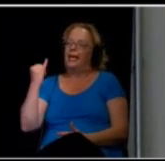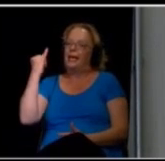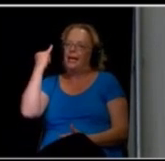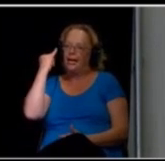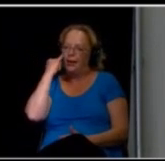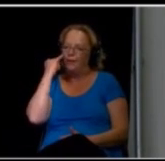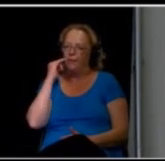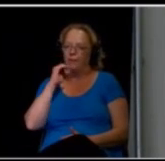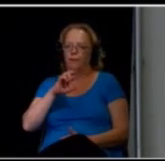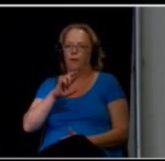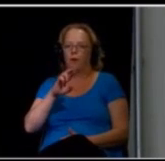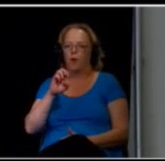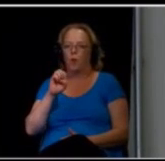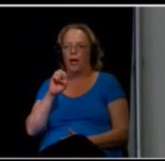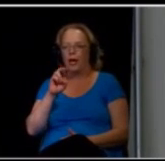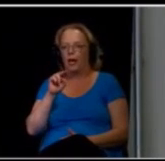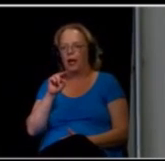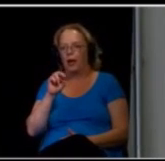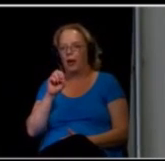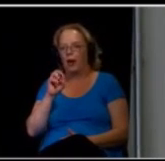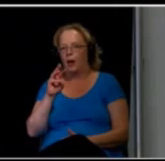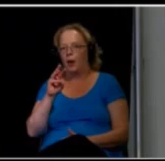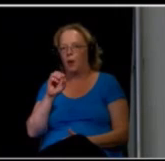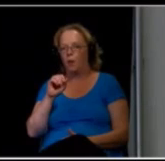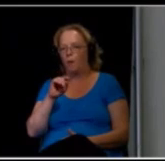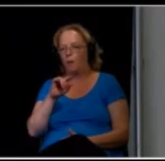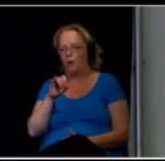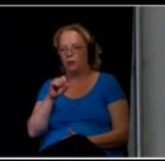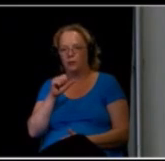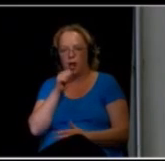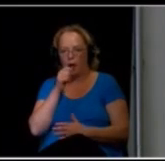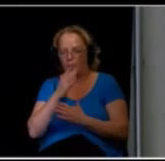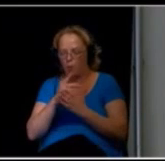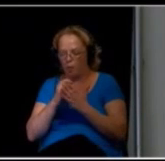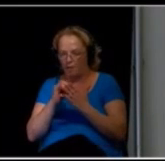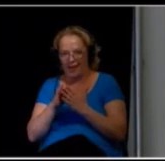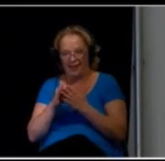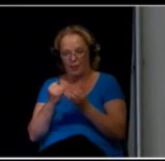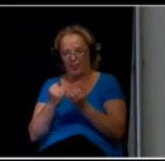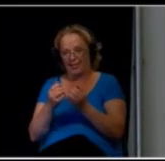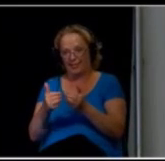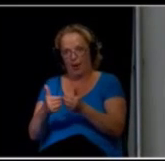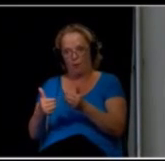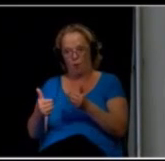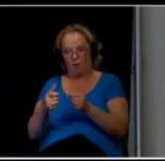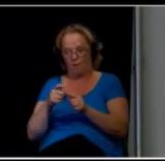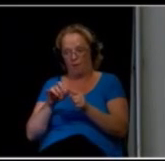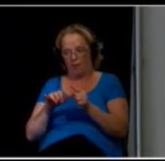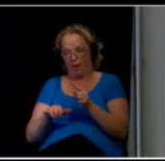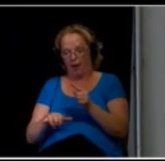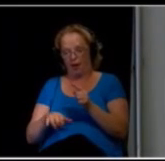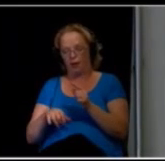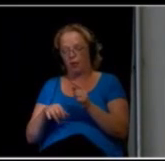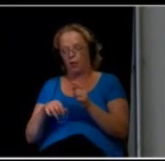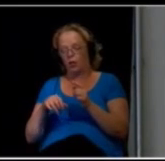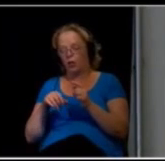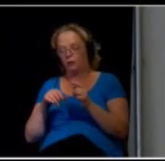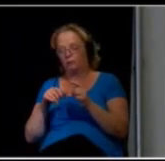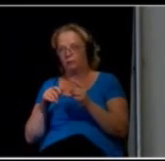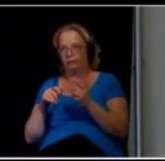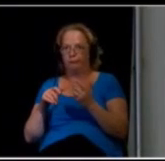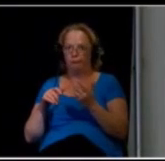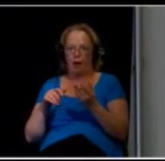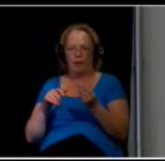renewables were not part of the picture, the power pack is independent of renewables, you can actually take probably